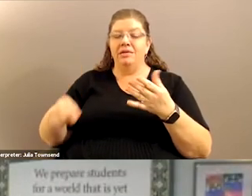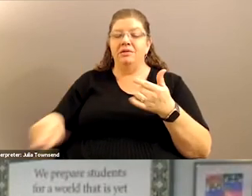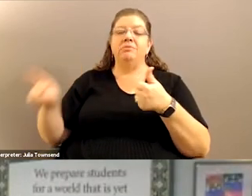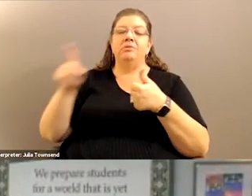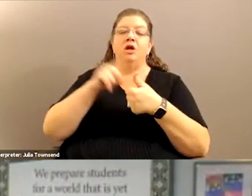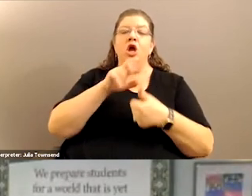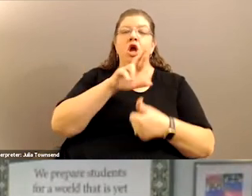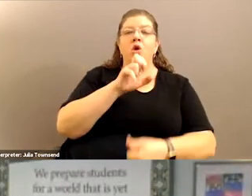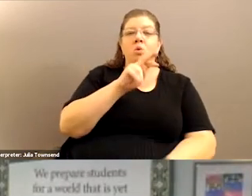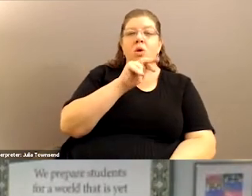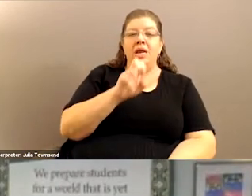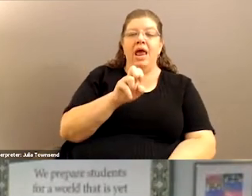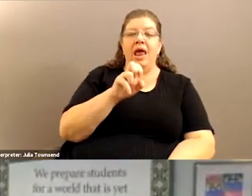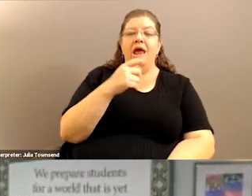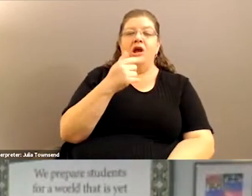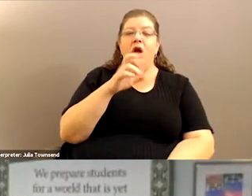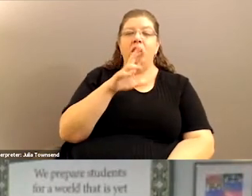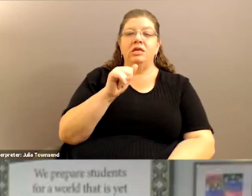garcia hernandez